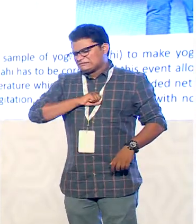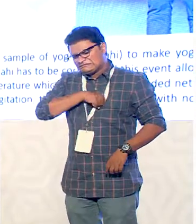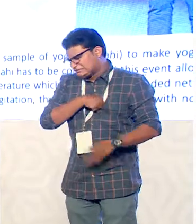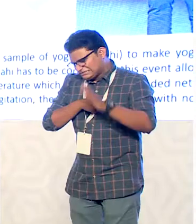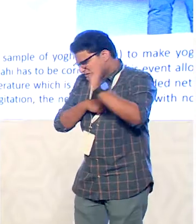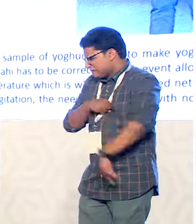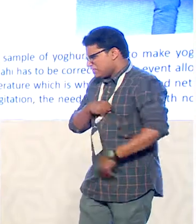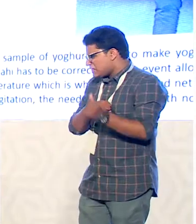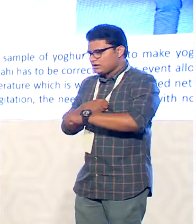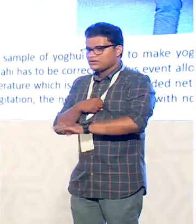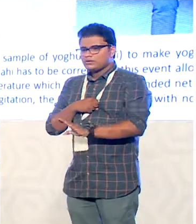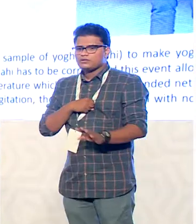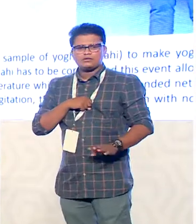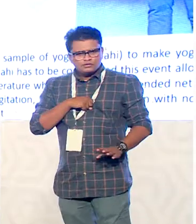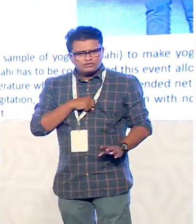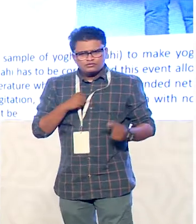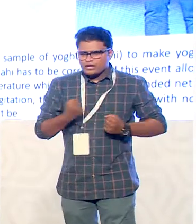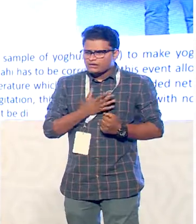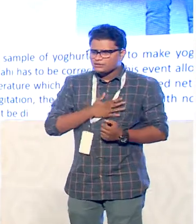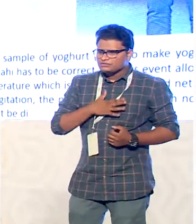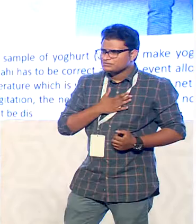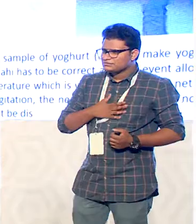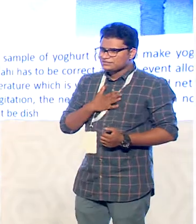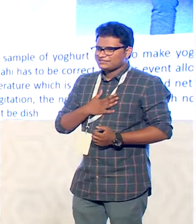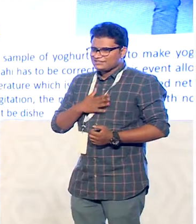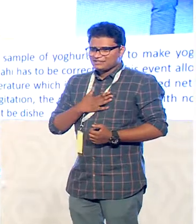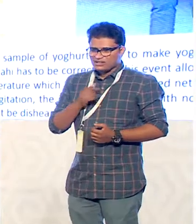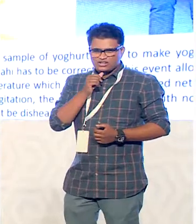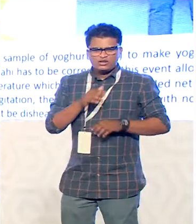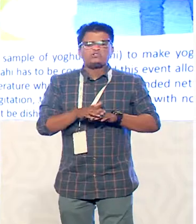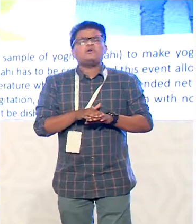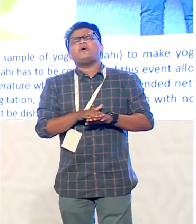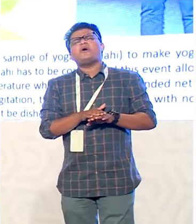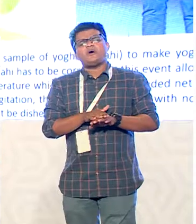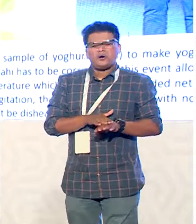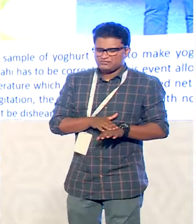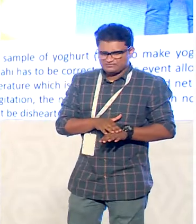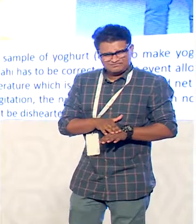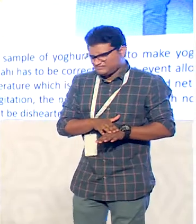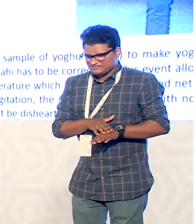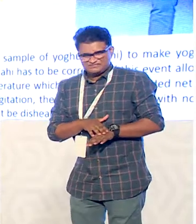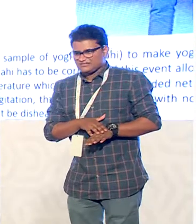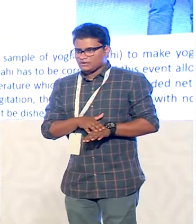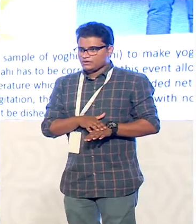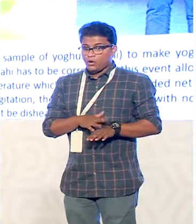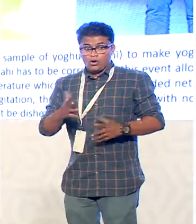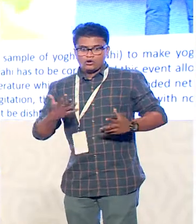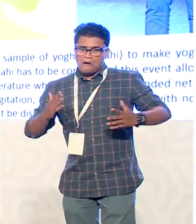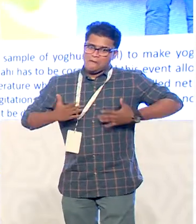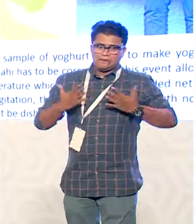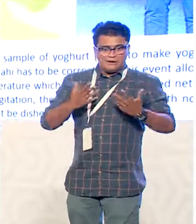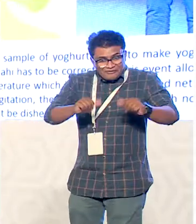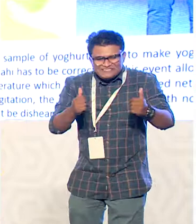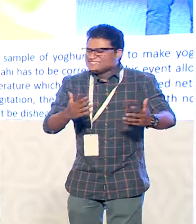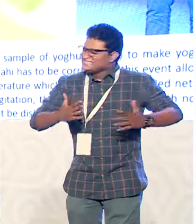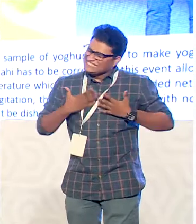events or any happenings which look like it's too little, too low, too slow, and neither get overjoyed by